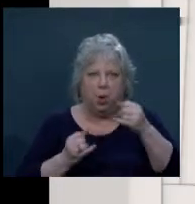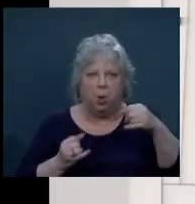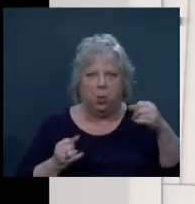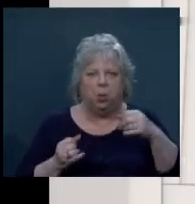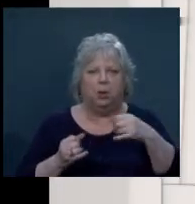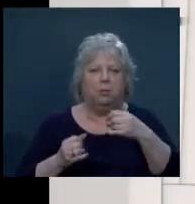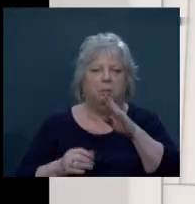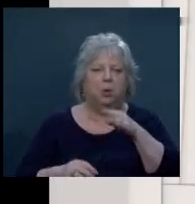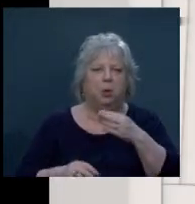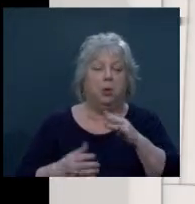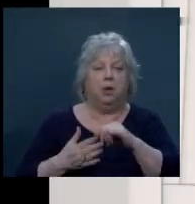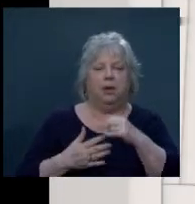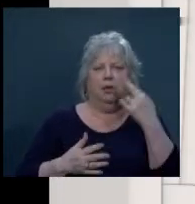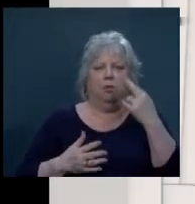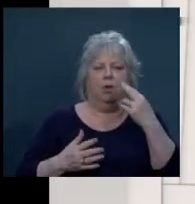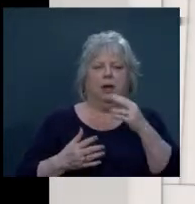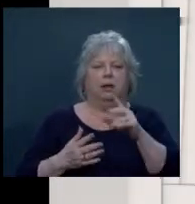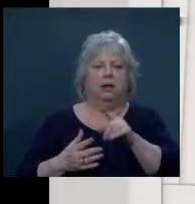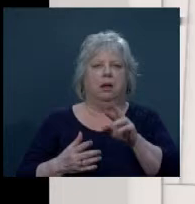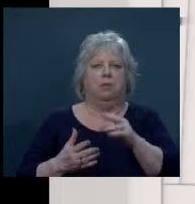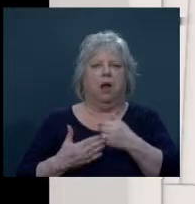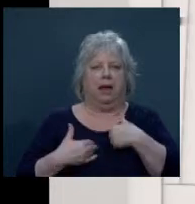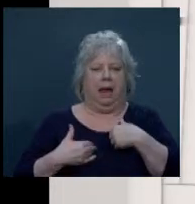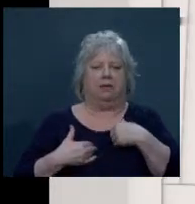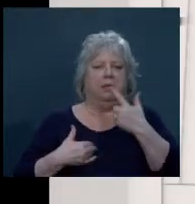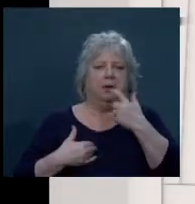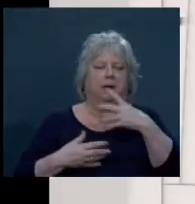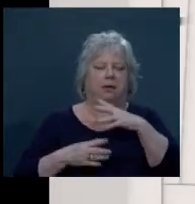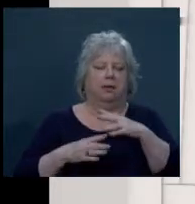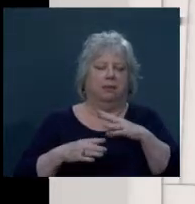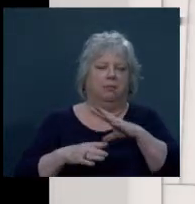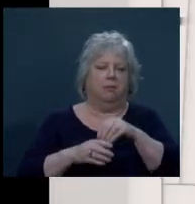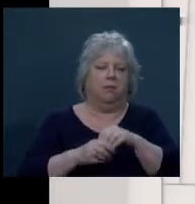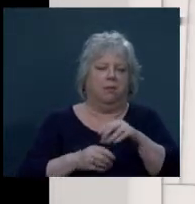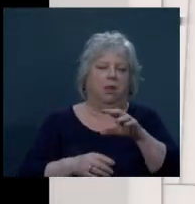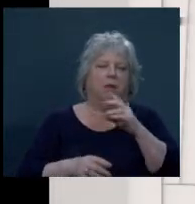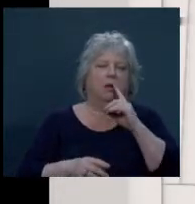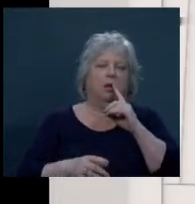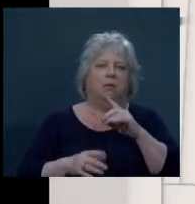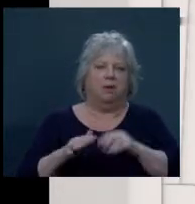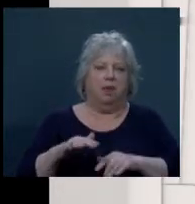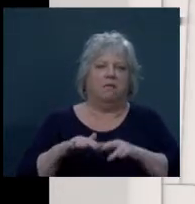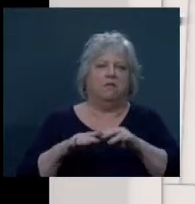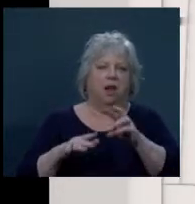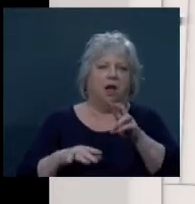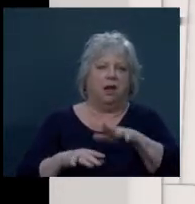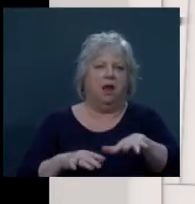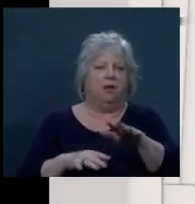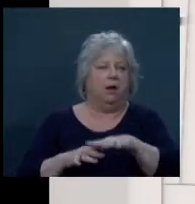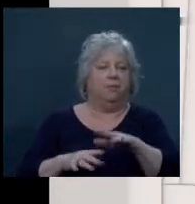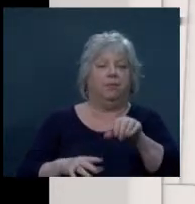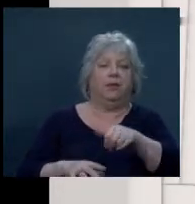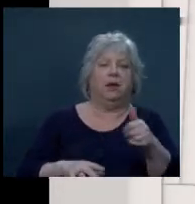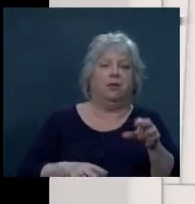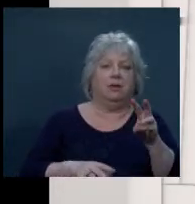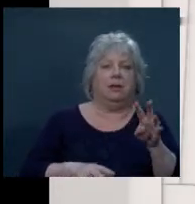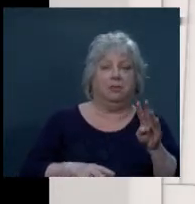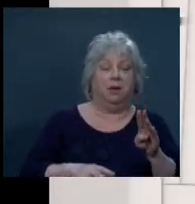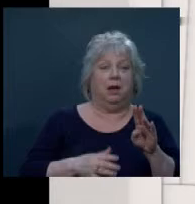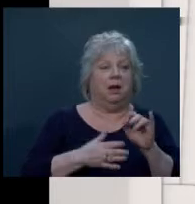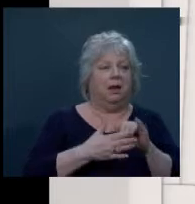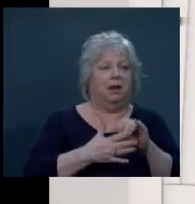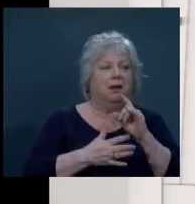why the city has it, because it's the part of the floodway of Rock Creek. The other area, 6B,